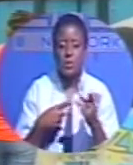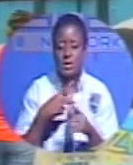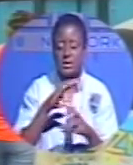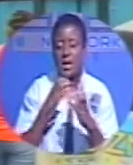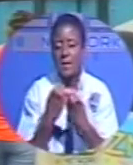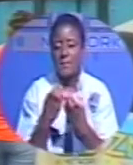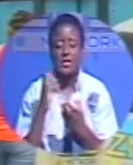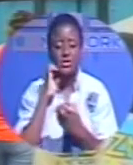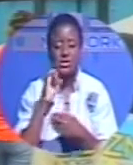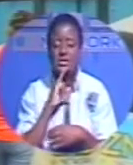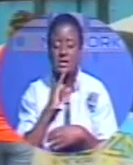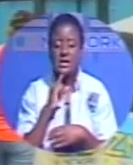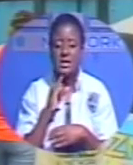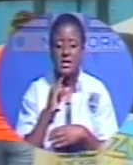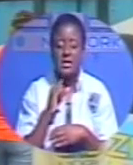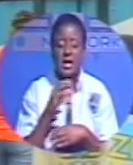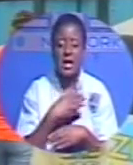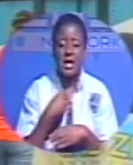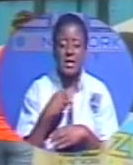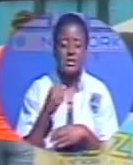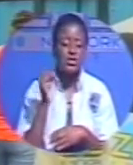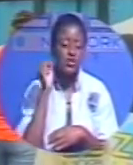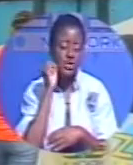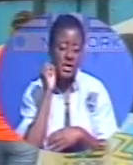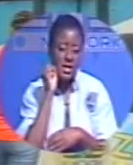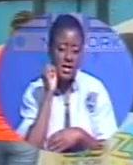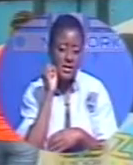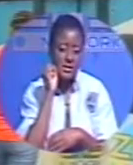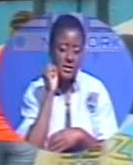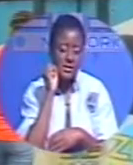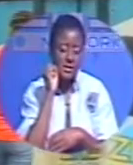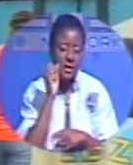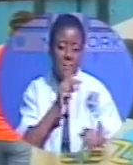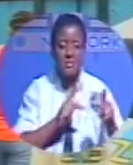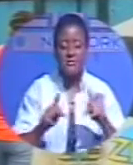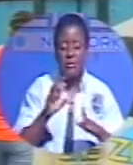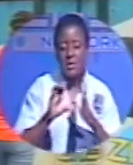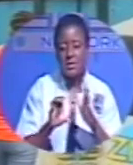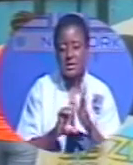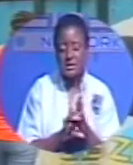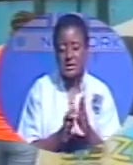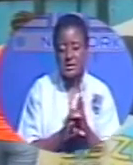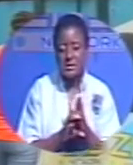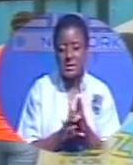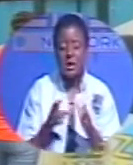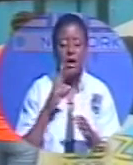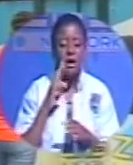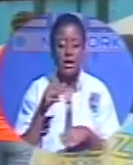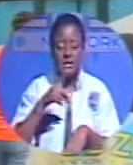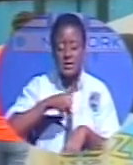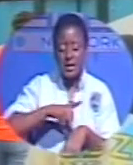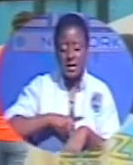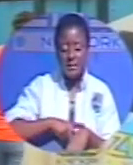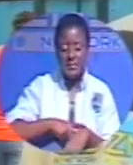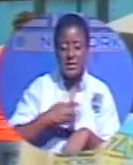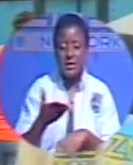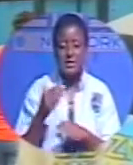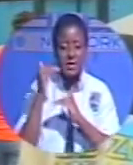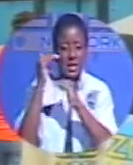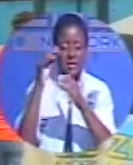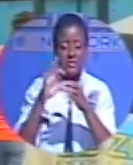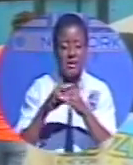at Shanae's performance, notwithstanding that she did not get on the podium, when you look at her time and performance, there's a level